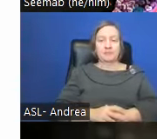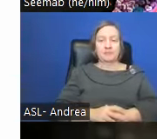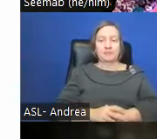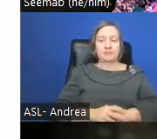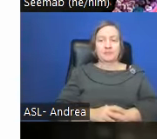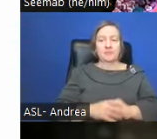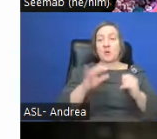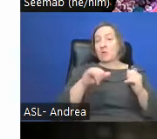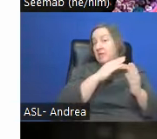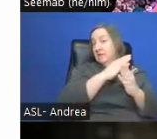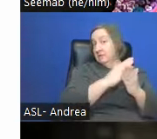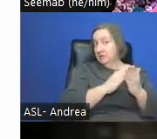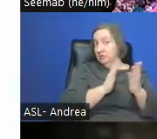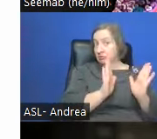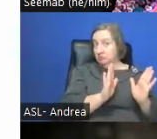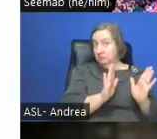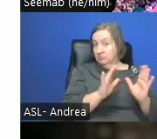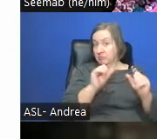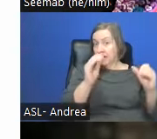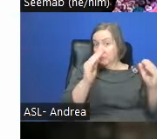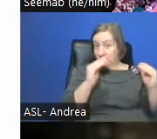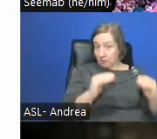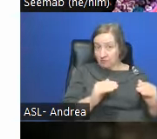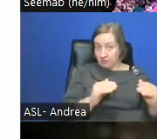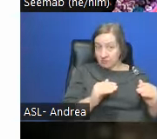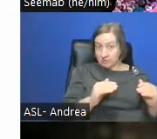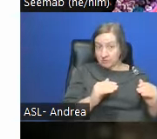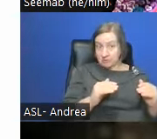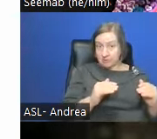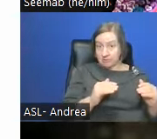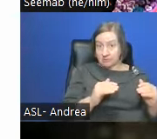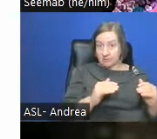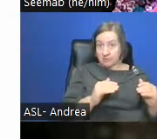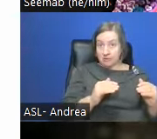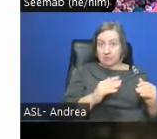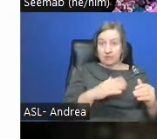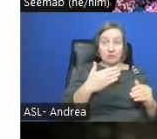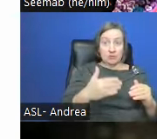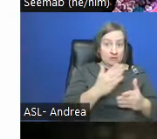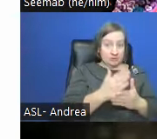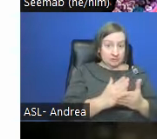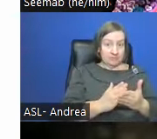this section is, can we move on to the next section?